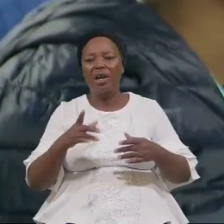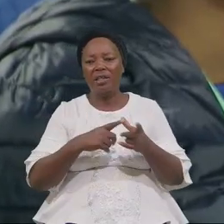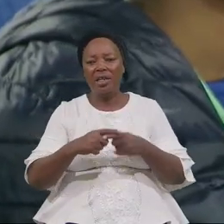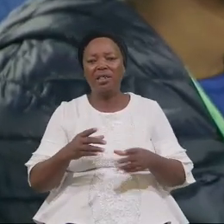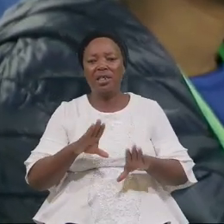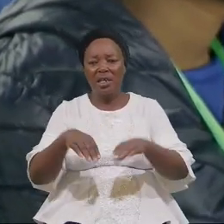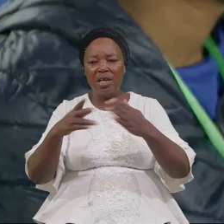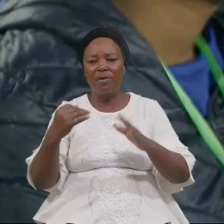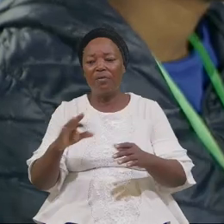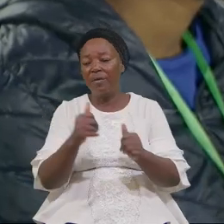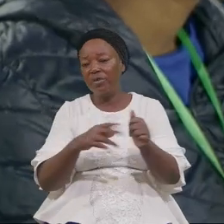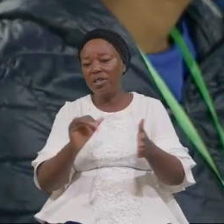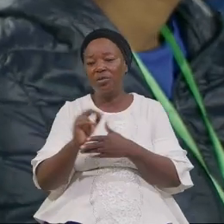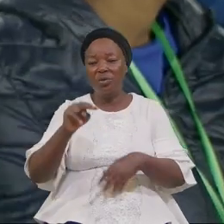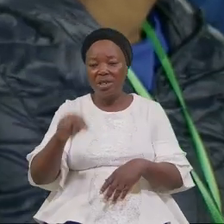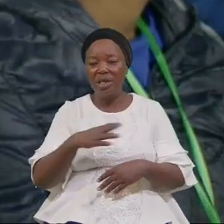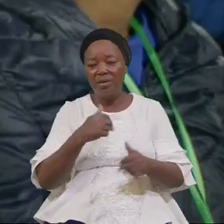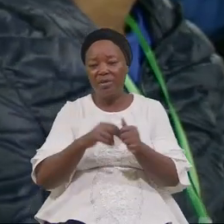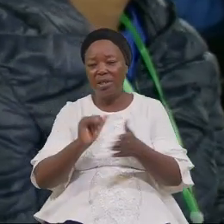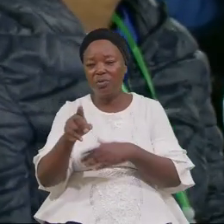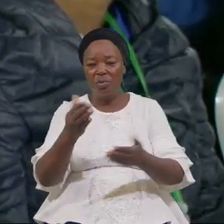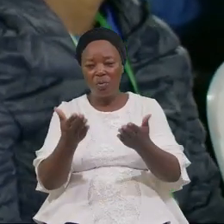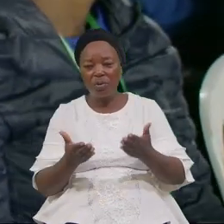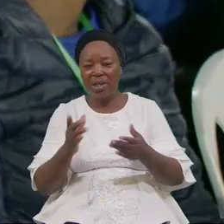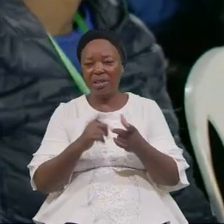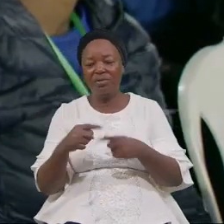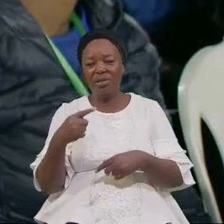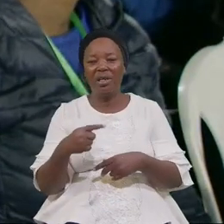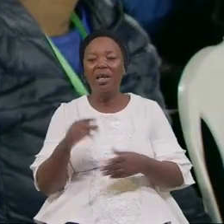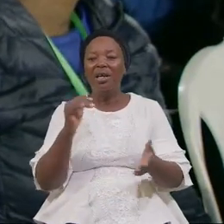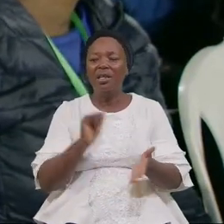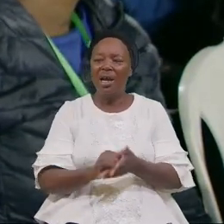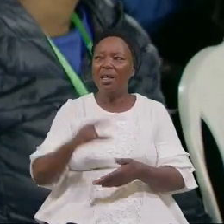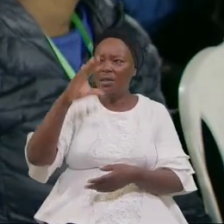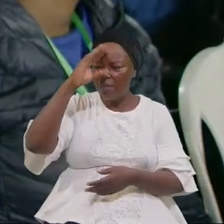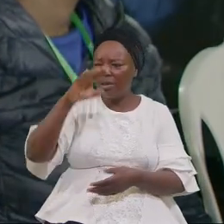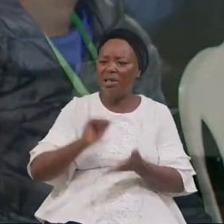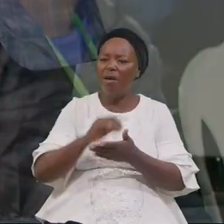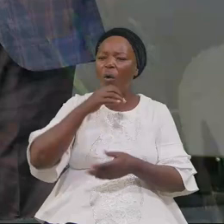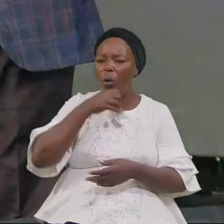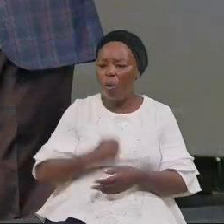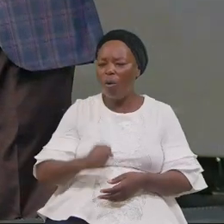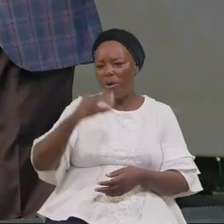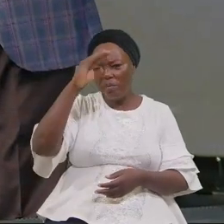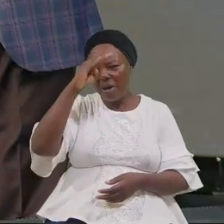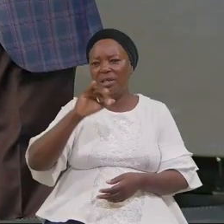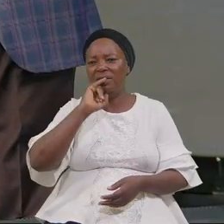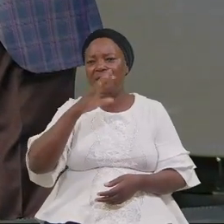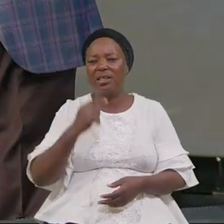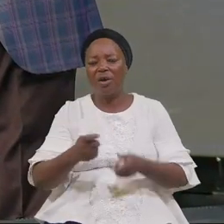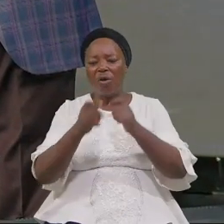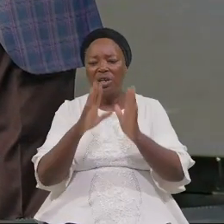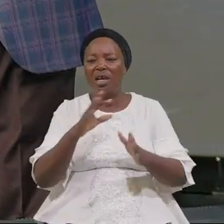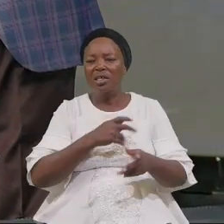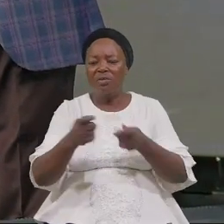and everything you want, and say that man or that madam is the controller, is the manager